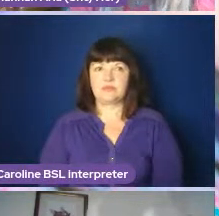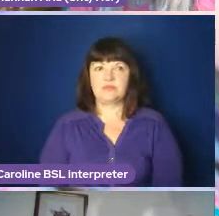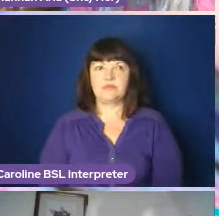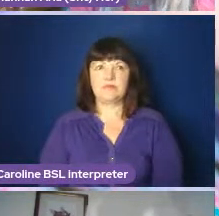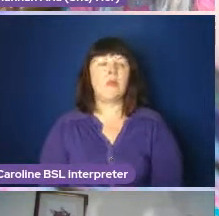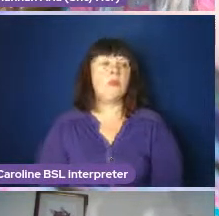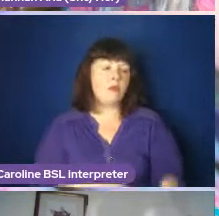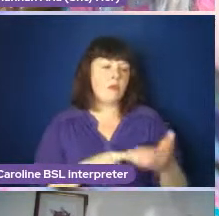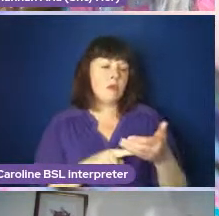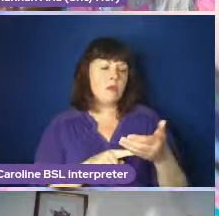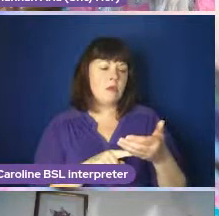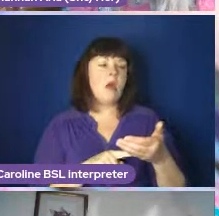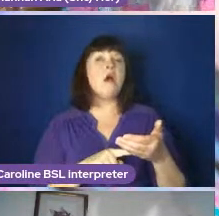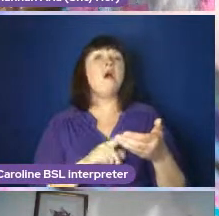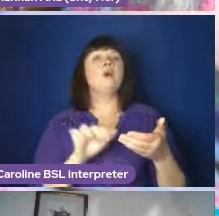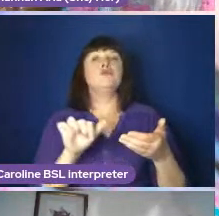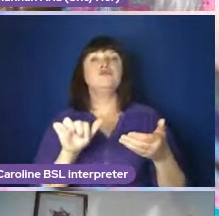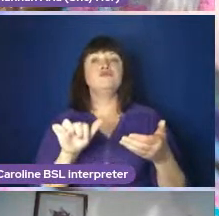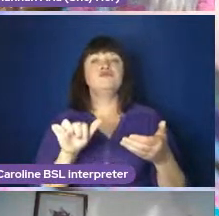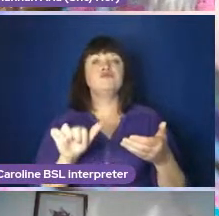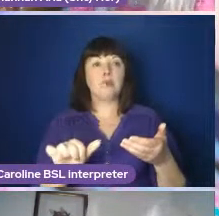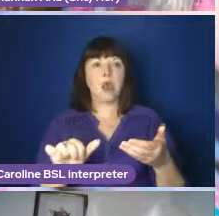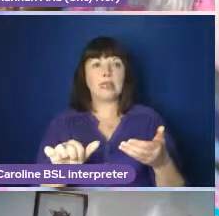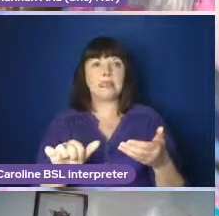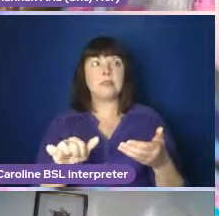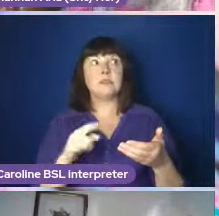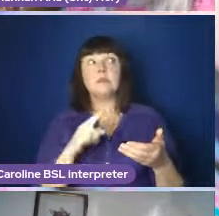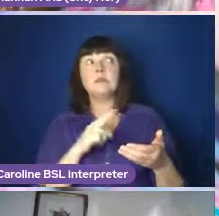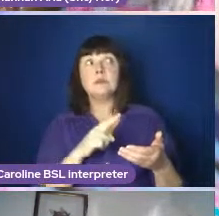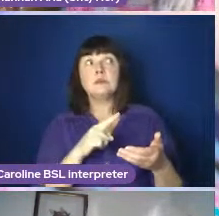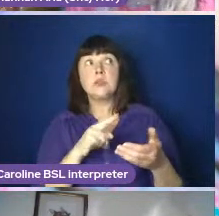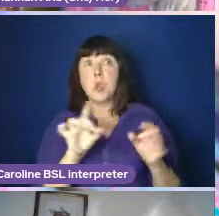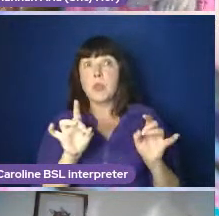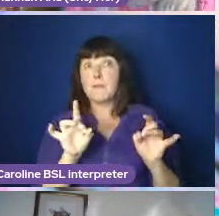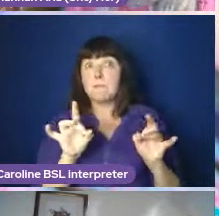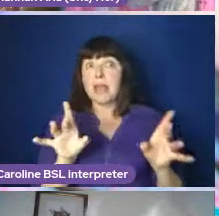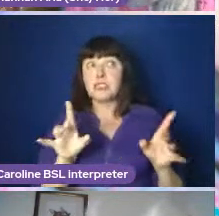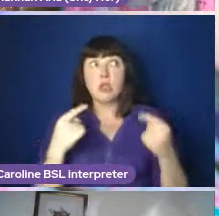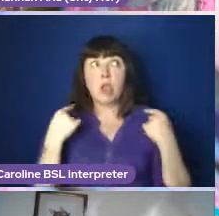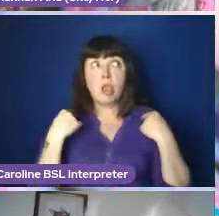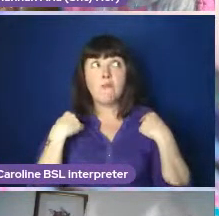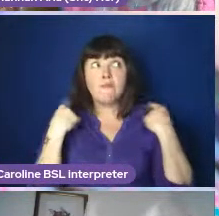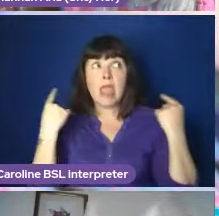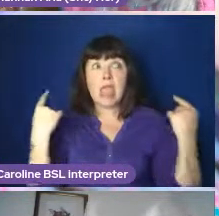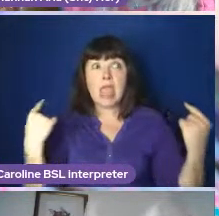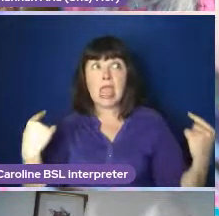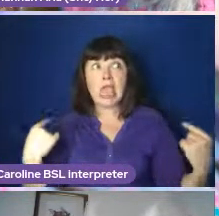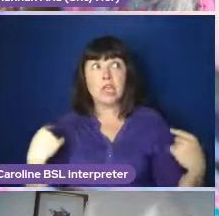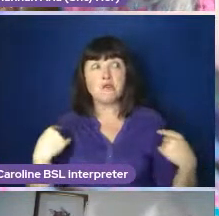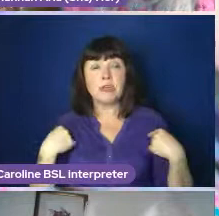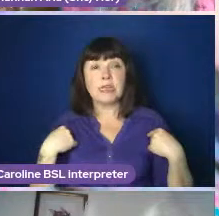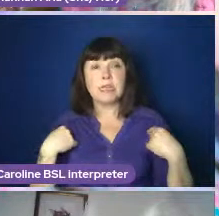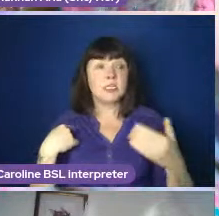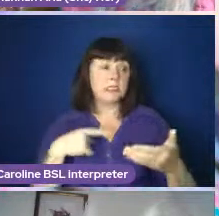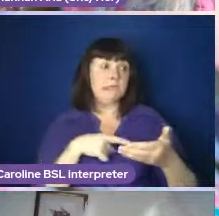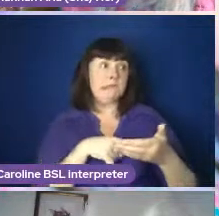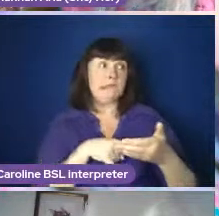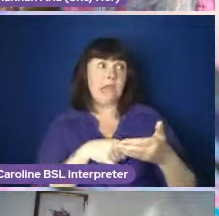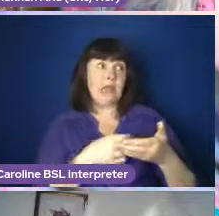right. So, magical fairies, wherever you are, I've got a message saying